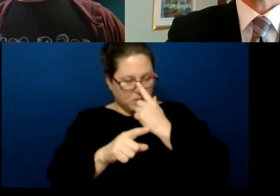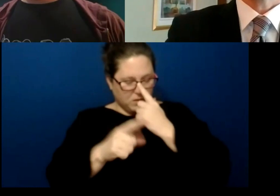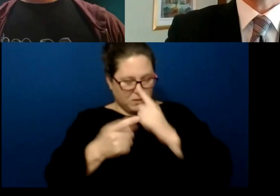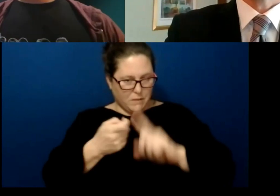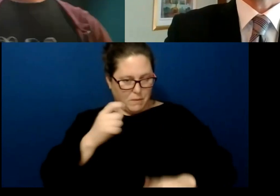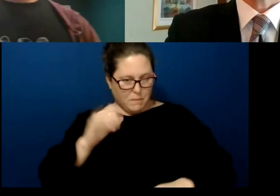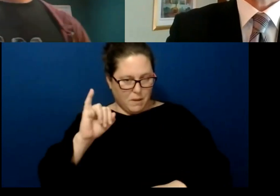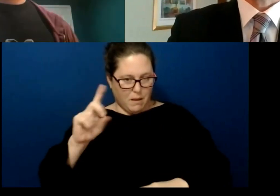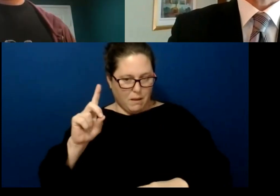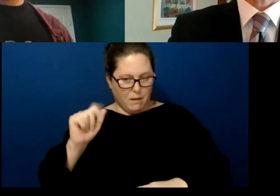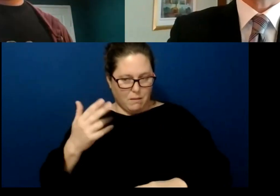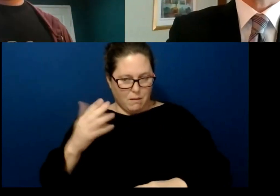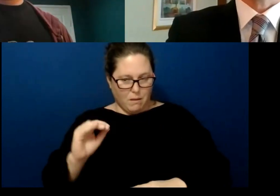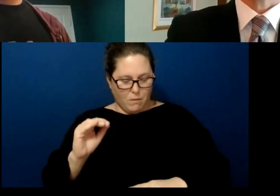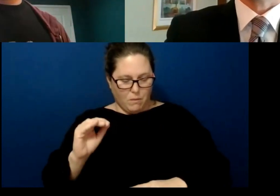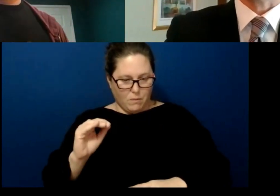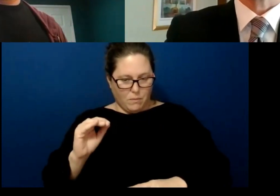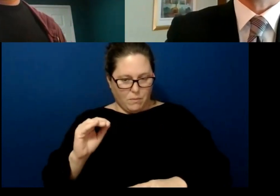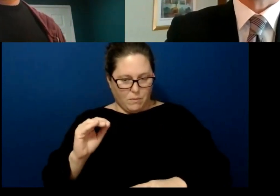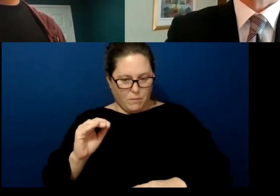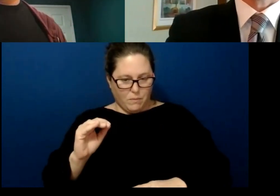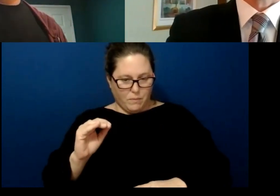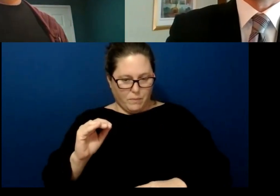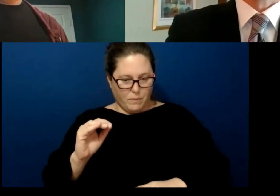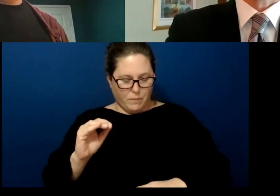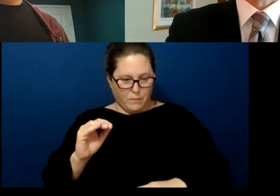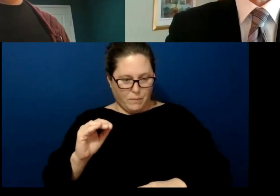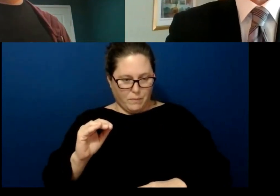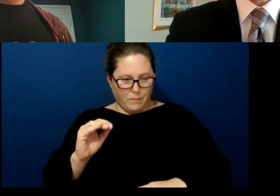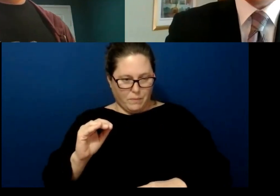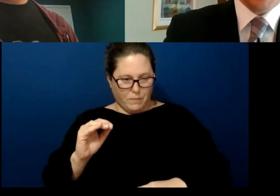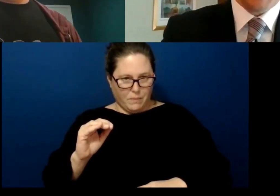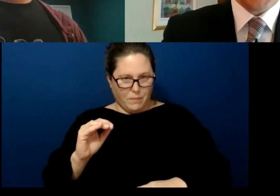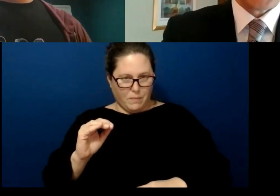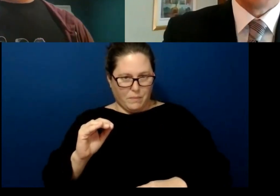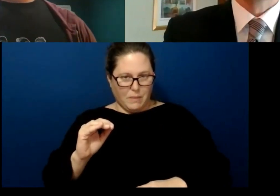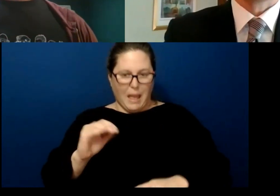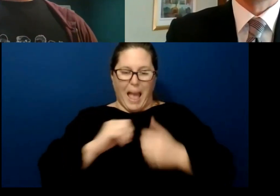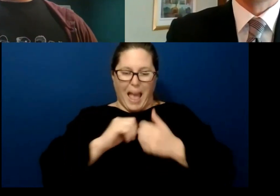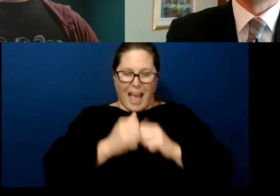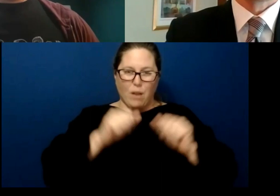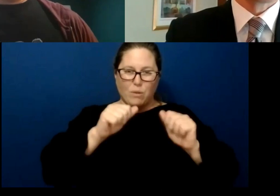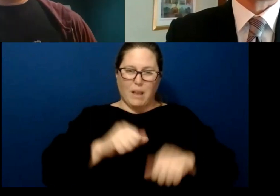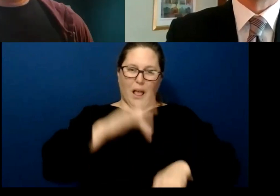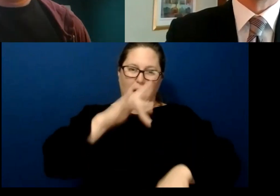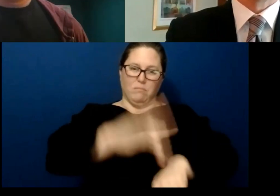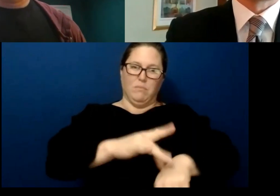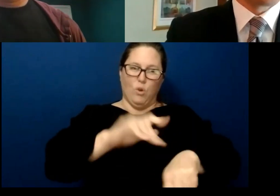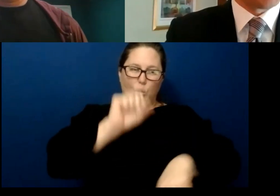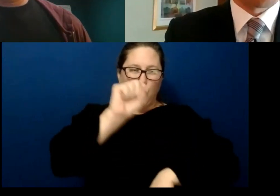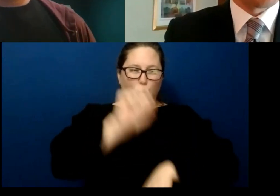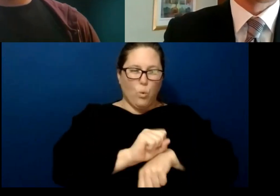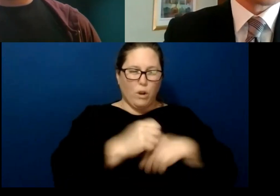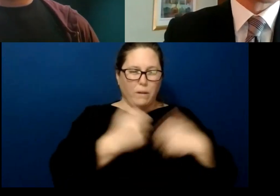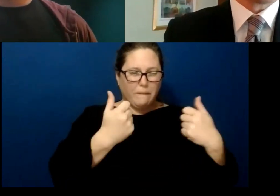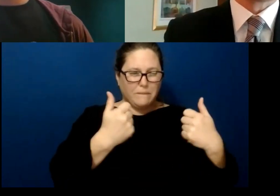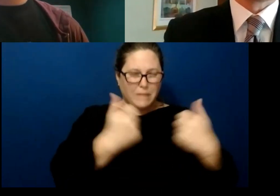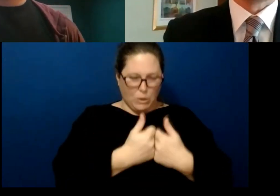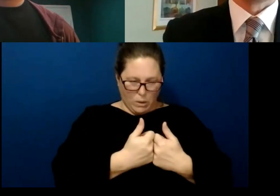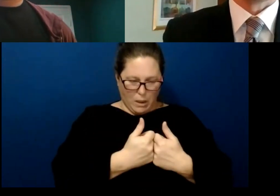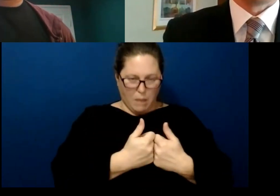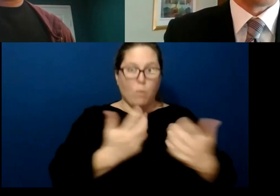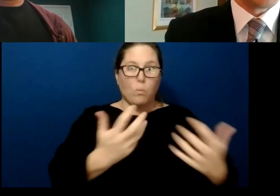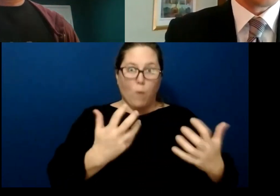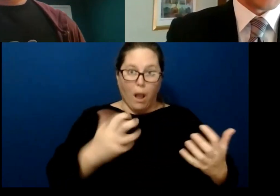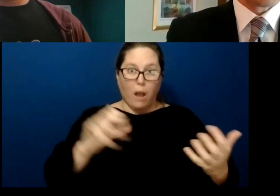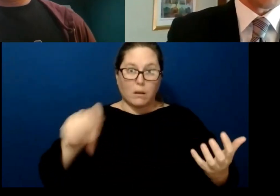Tammy's students. Is there a way I can work in video games without working on games that are violent? Are there games I can do? Are there things I can do that are not, we see so much in